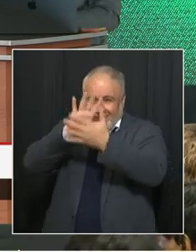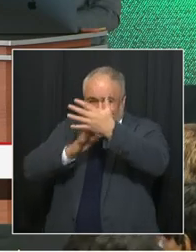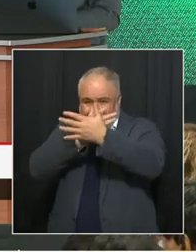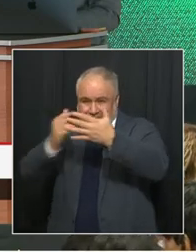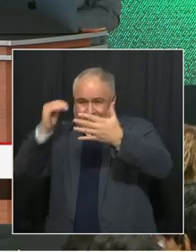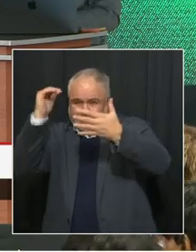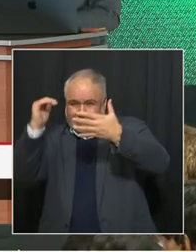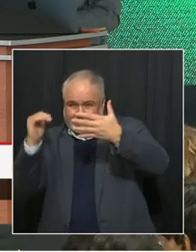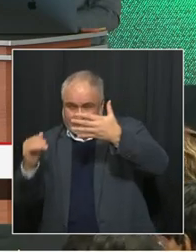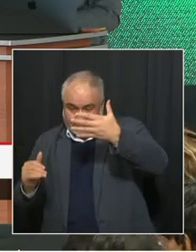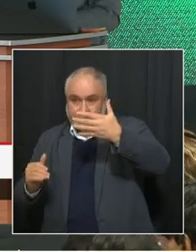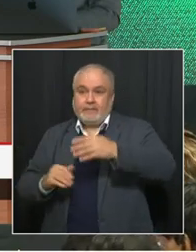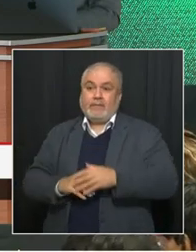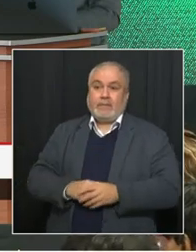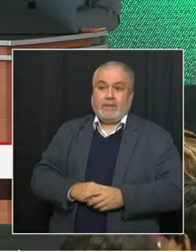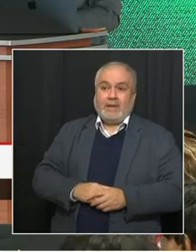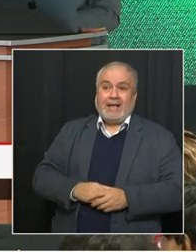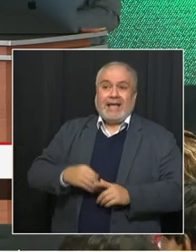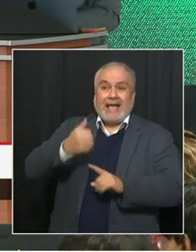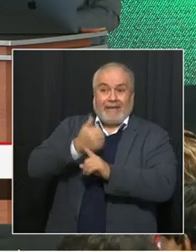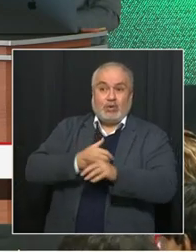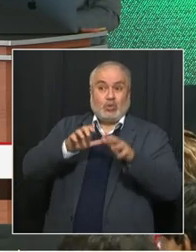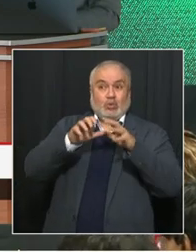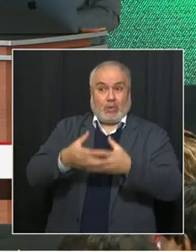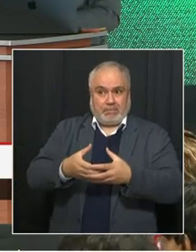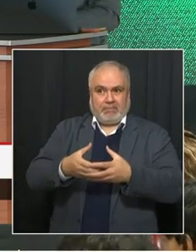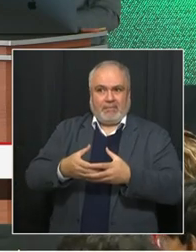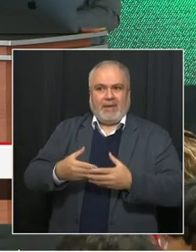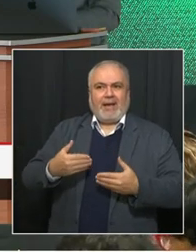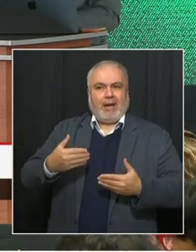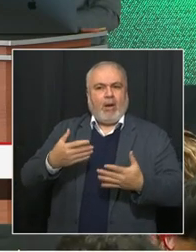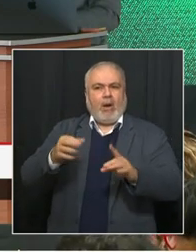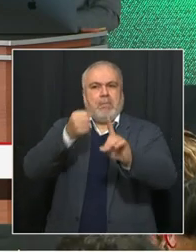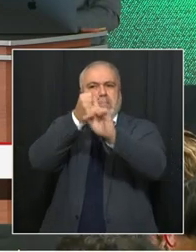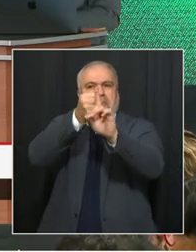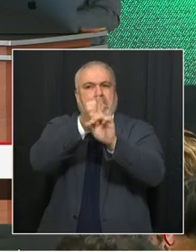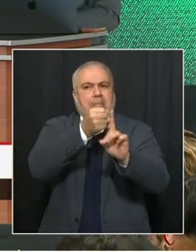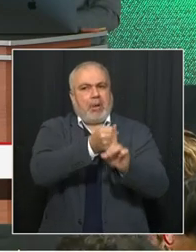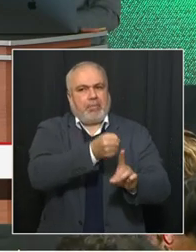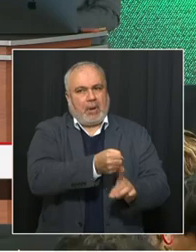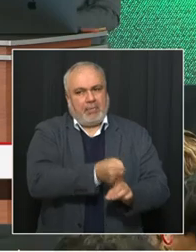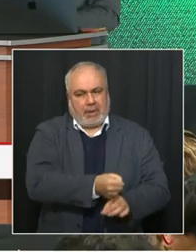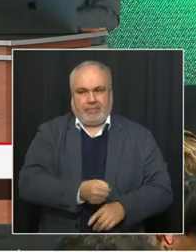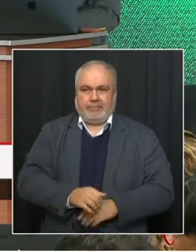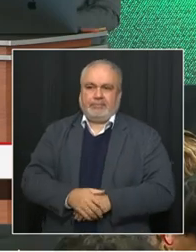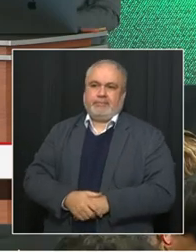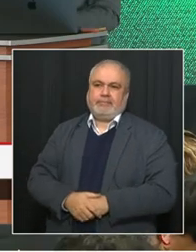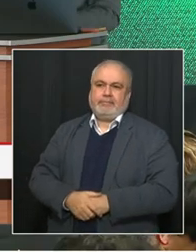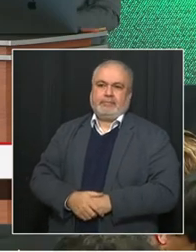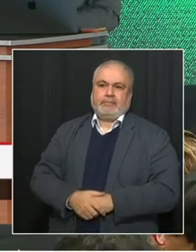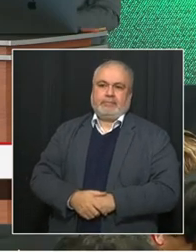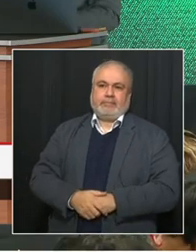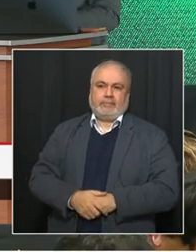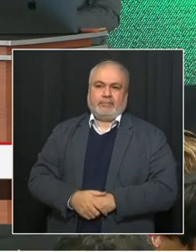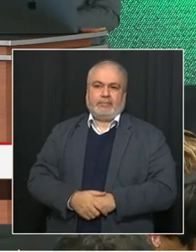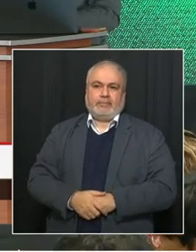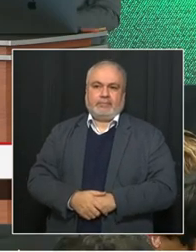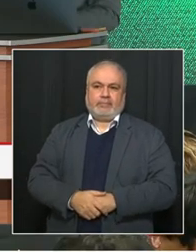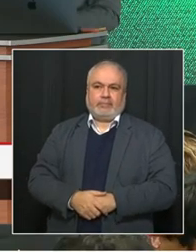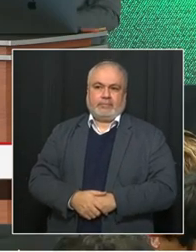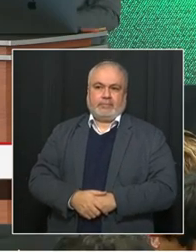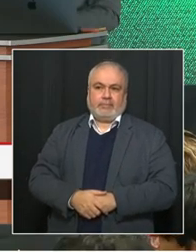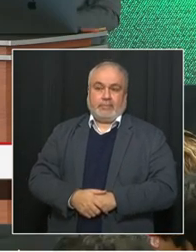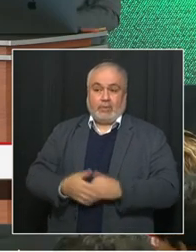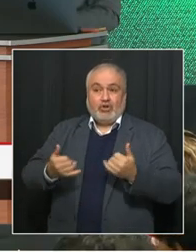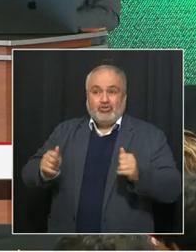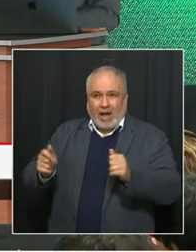We're now having the behavioral health professionals be DC government employees, so we think we'll do a better job attracting them. Then we have